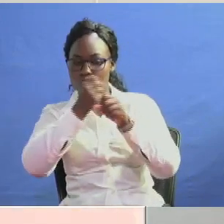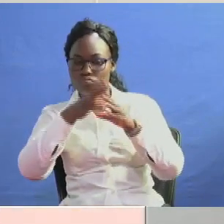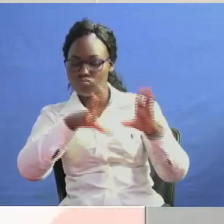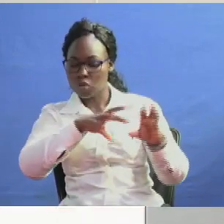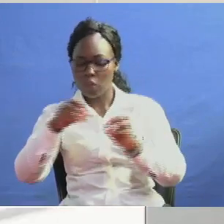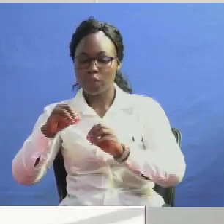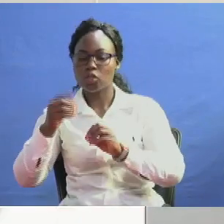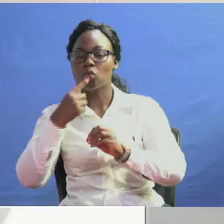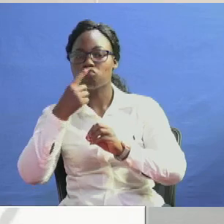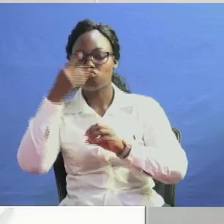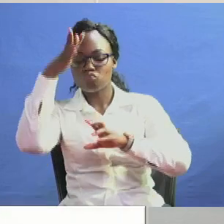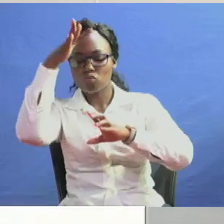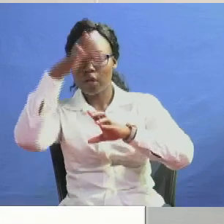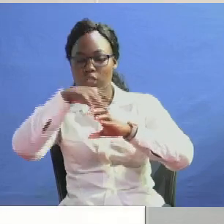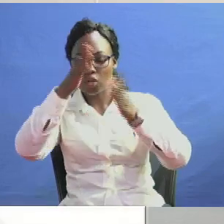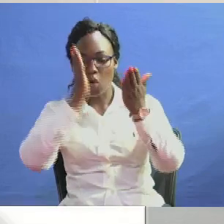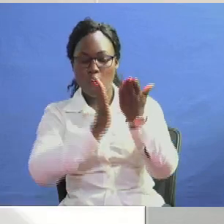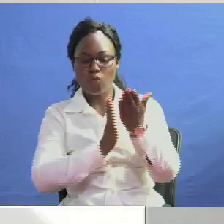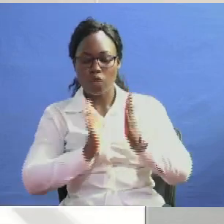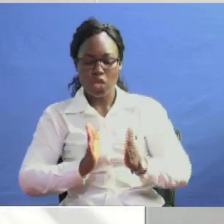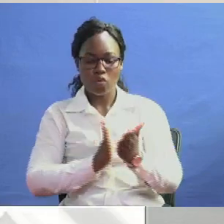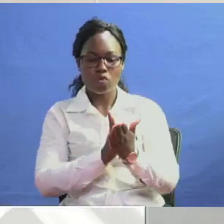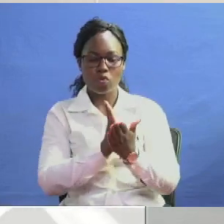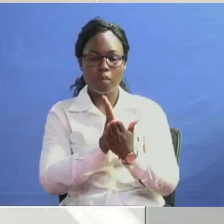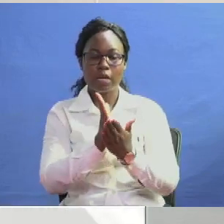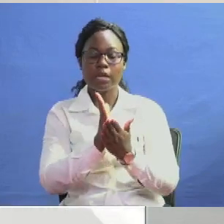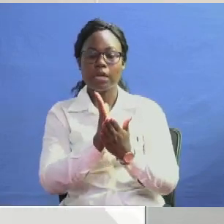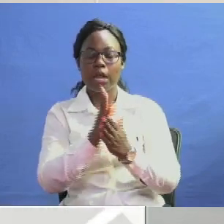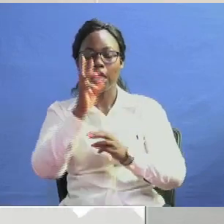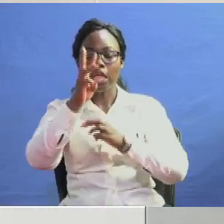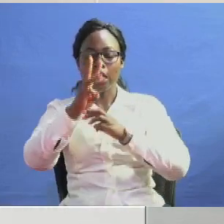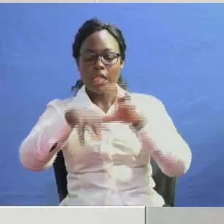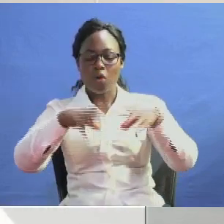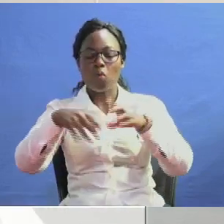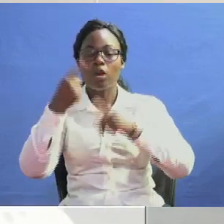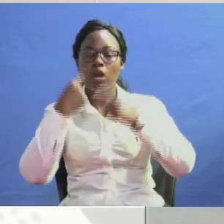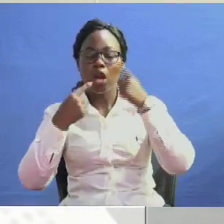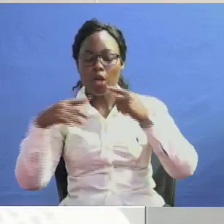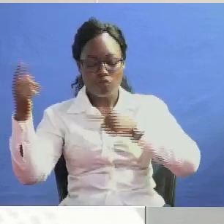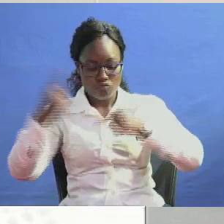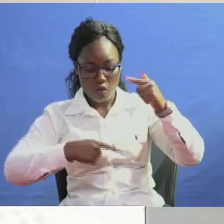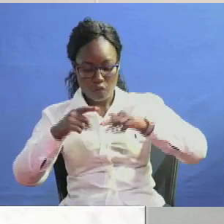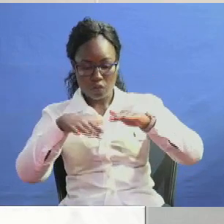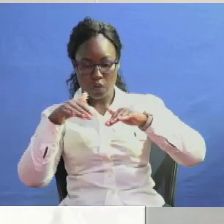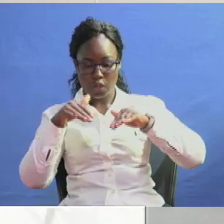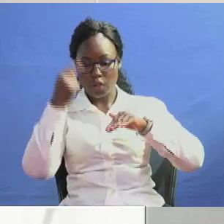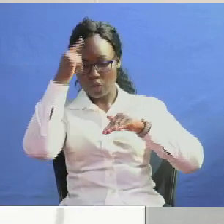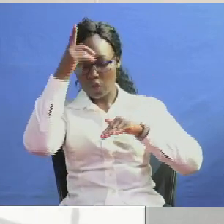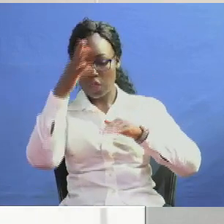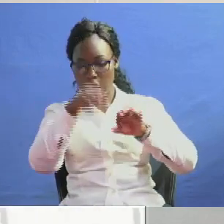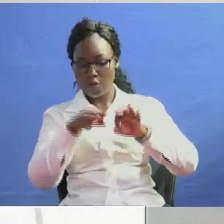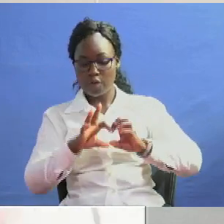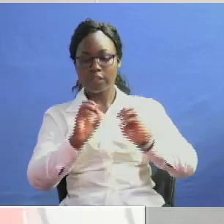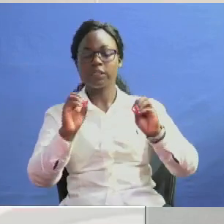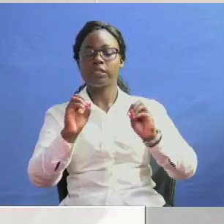compensation of victims of human-wildlife conflict, attributing the delay in compensation to lack of funds. Mutua